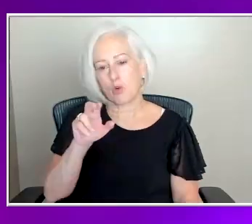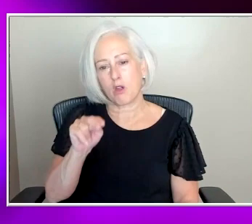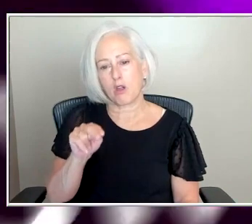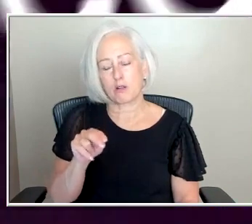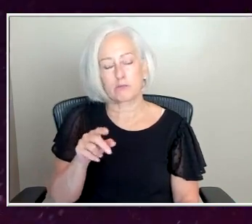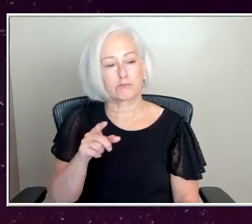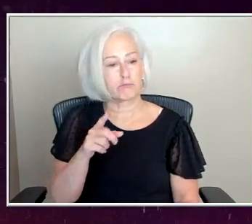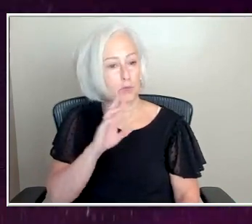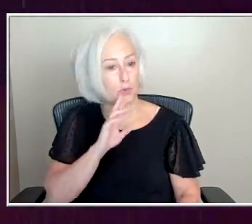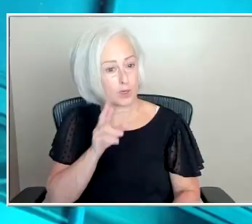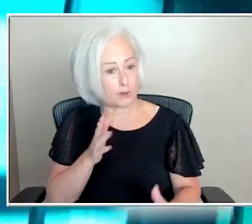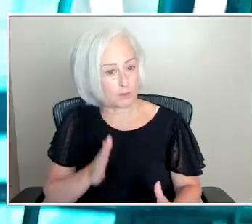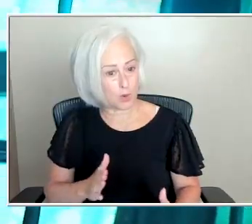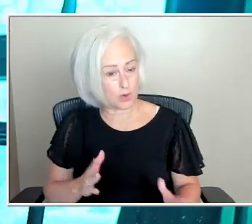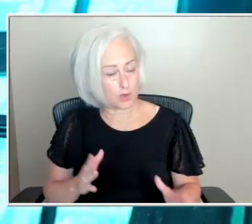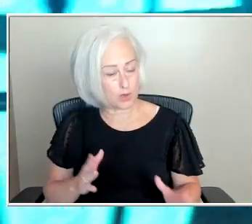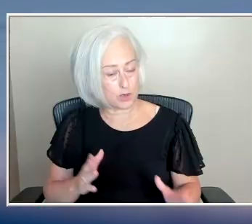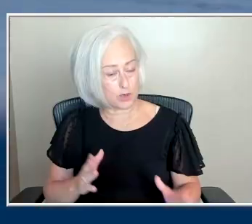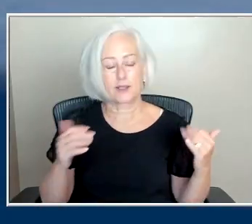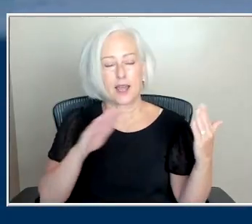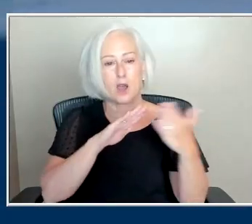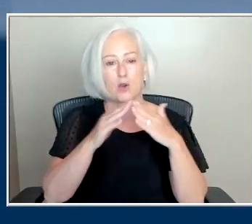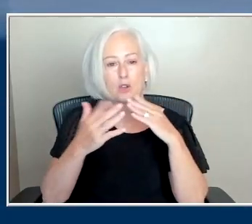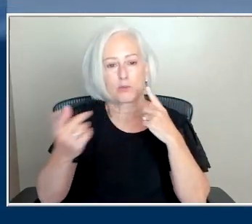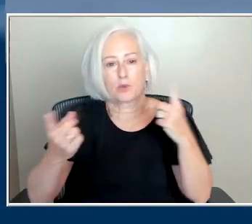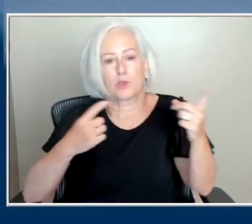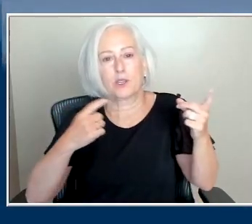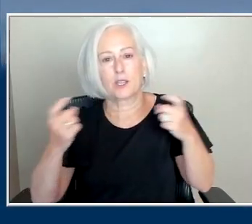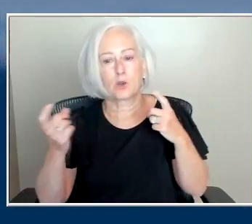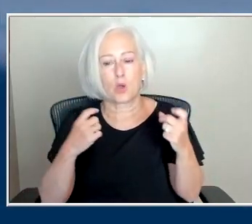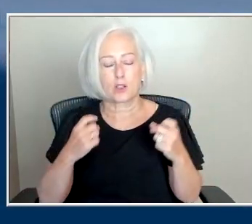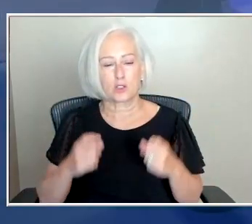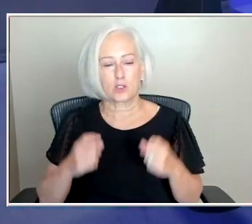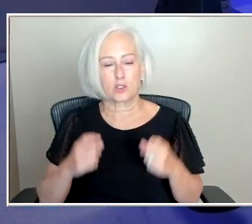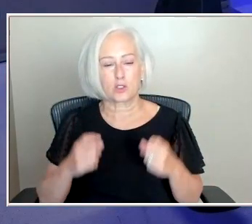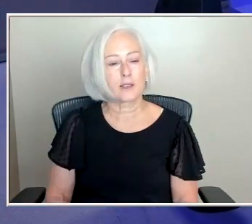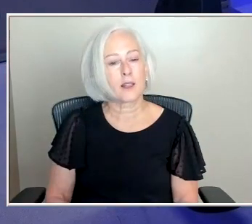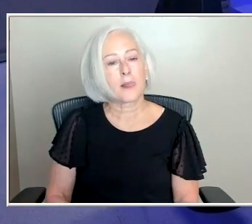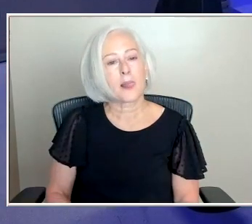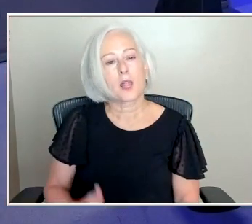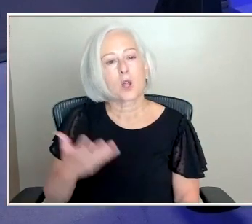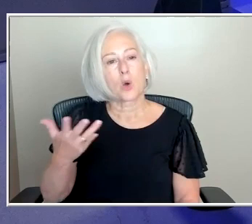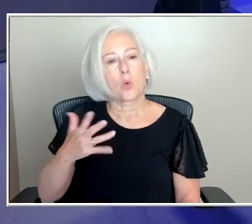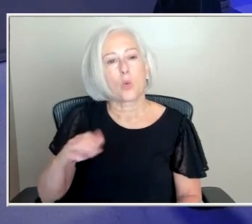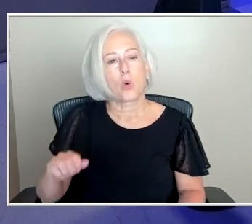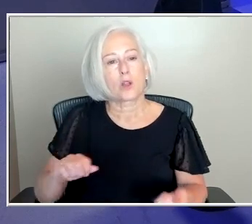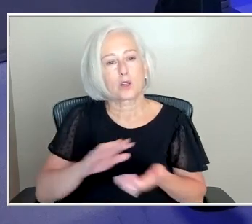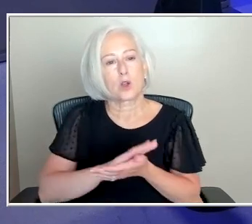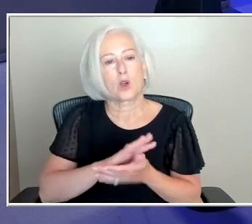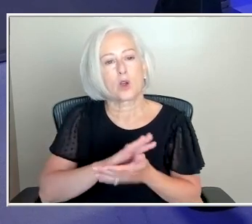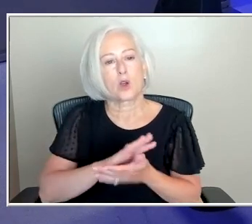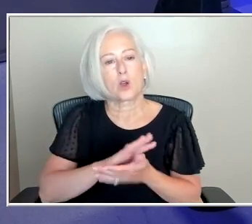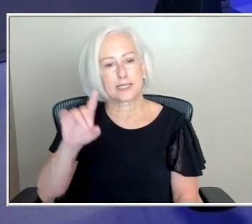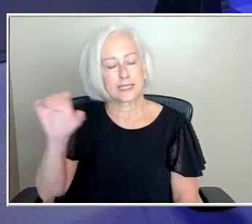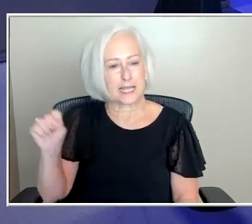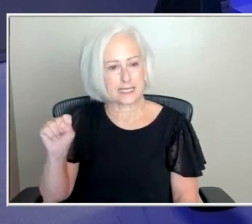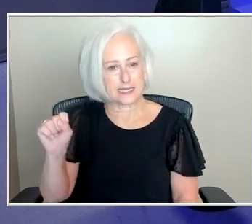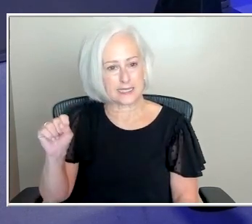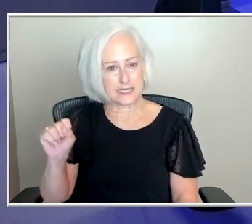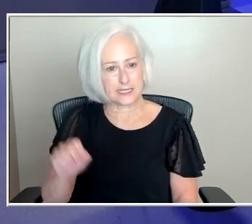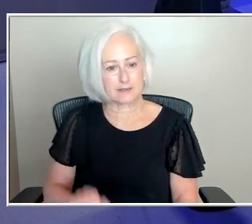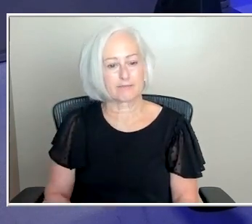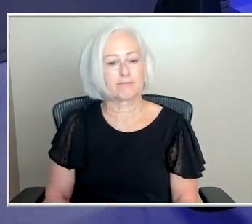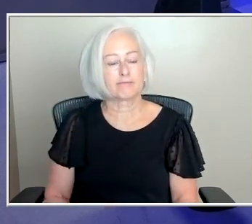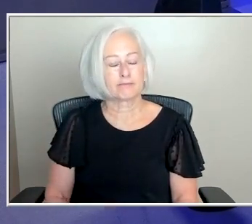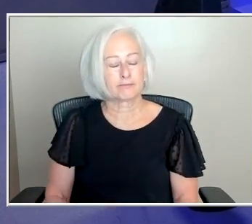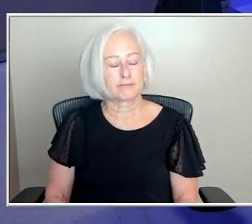Let's get to our community questions. And first one up, Doctor, do we know what causes MDS? You know, it's a multifactorial